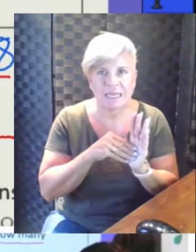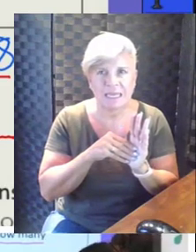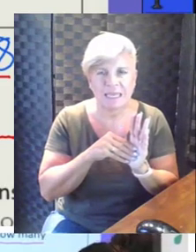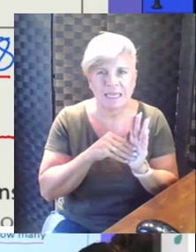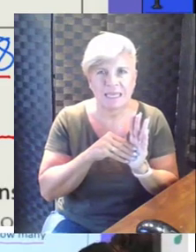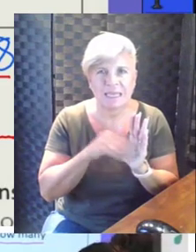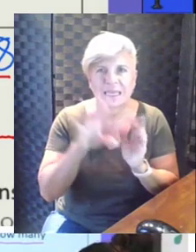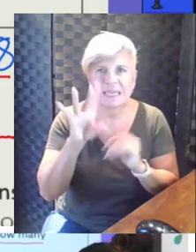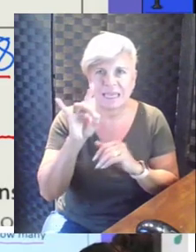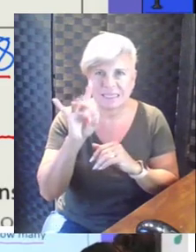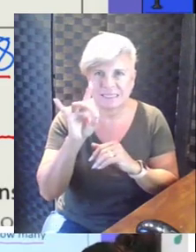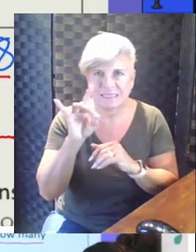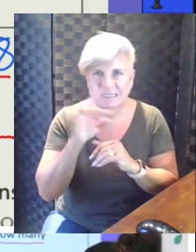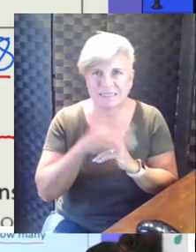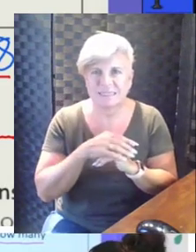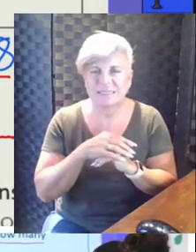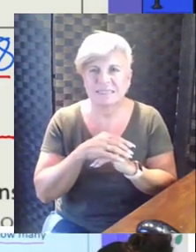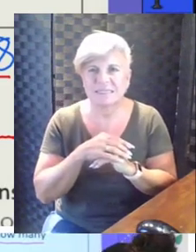8.